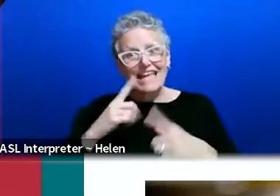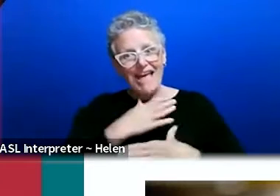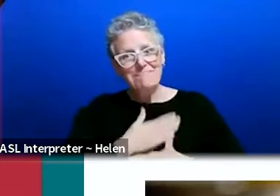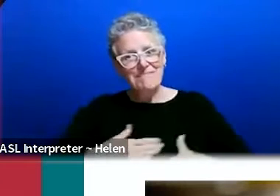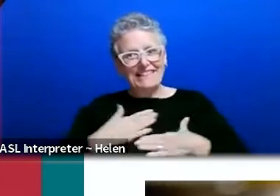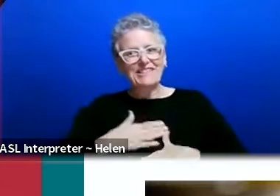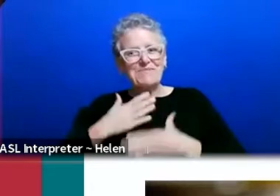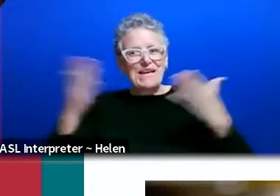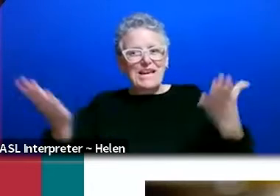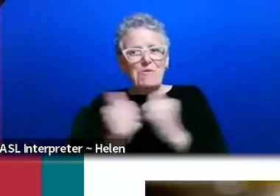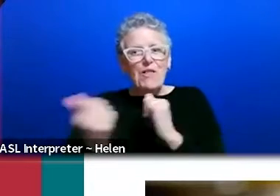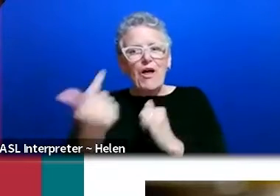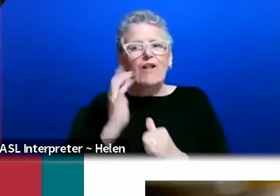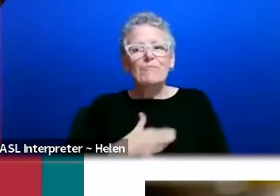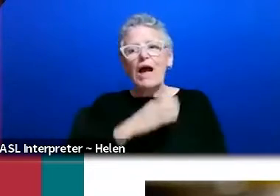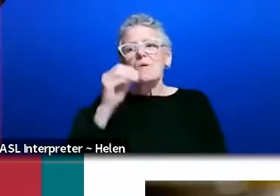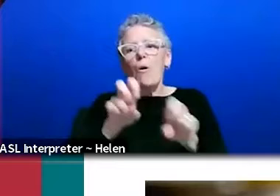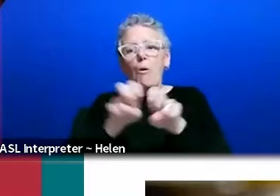to be here with all of my co-panelists.